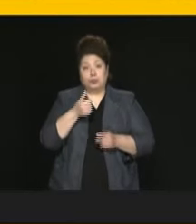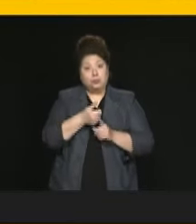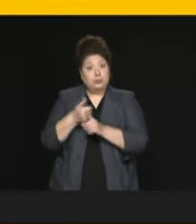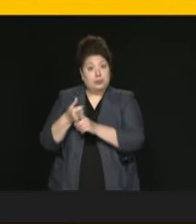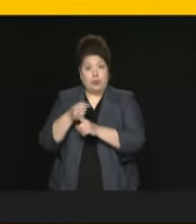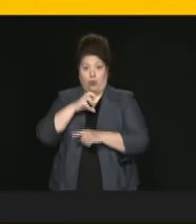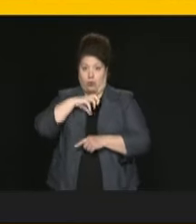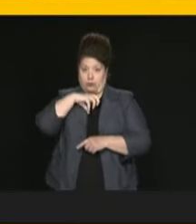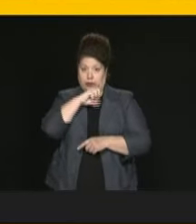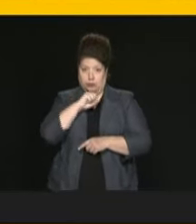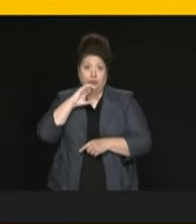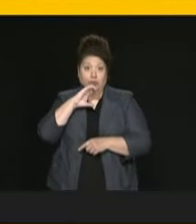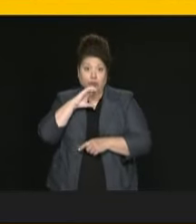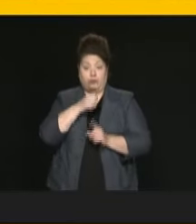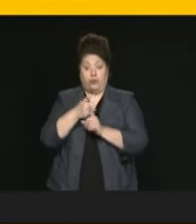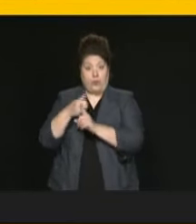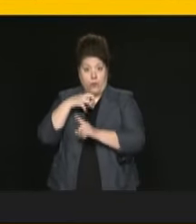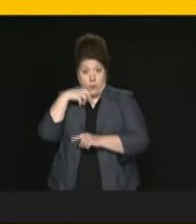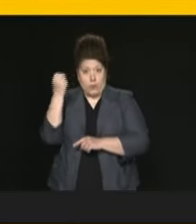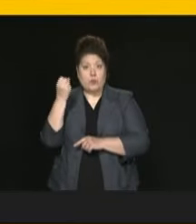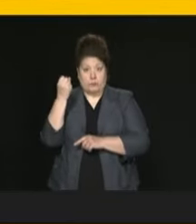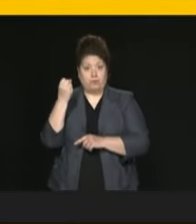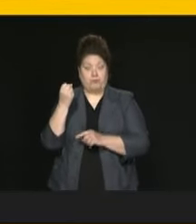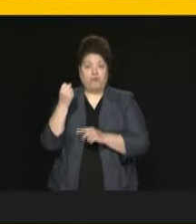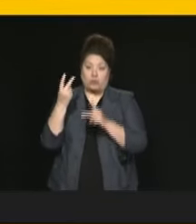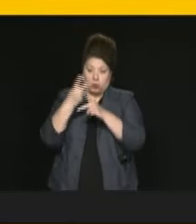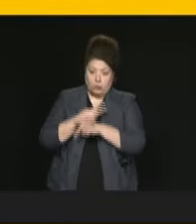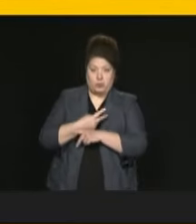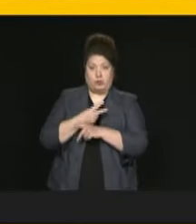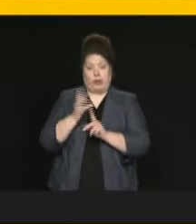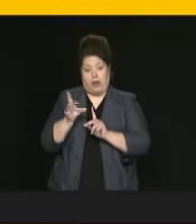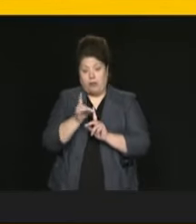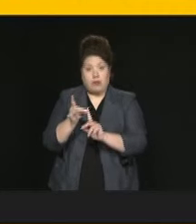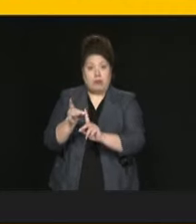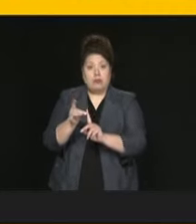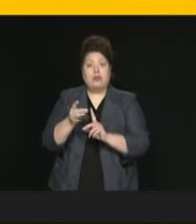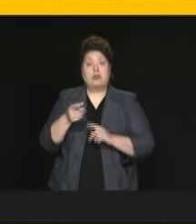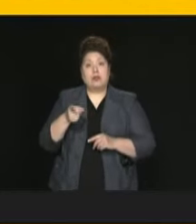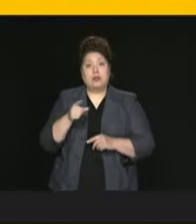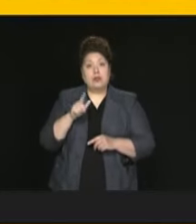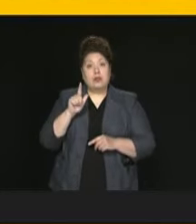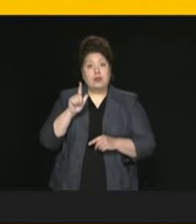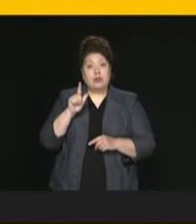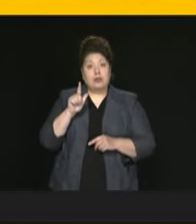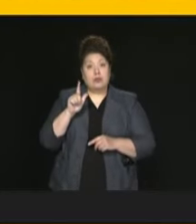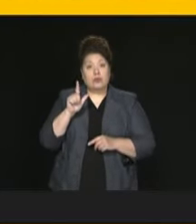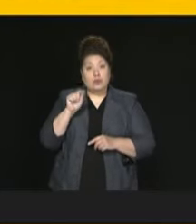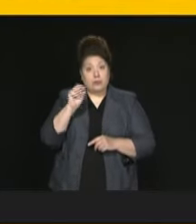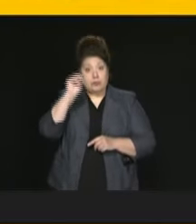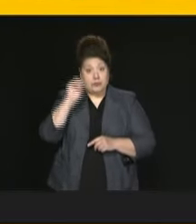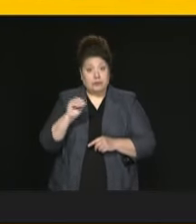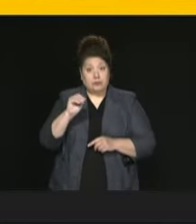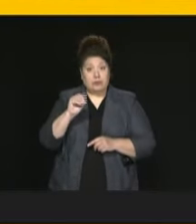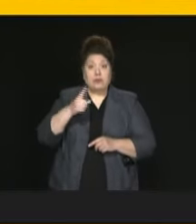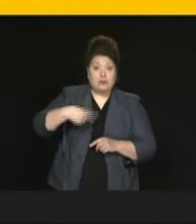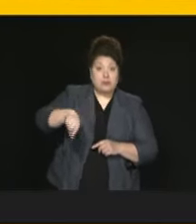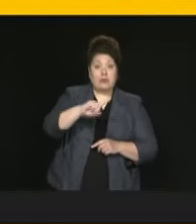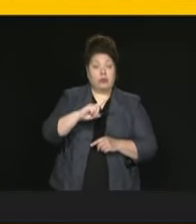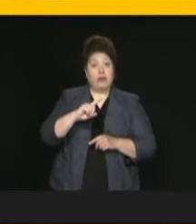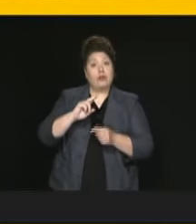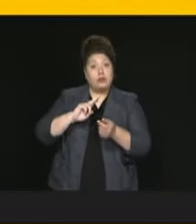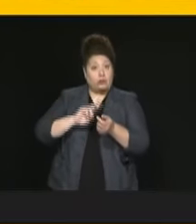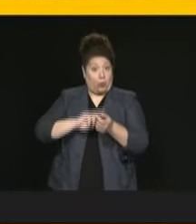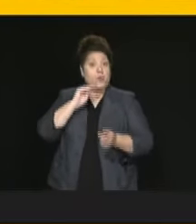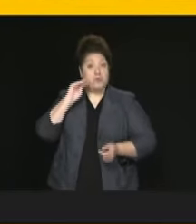an estimated 20% of COVID-19 cases in Canada are linked to long-term care homes, over 80% of all deaths are